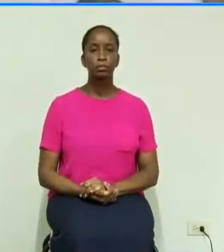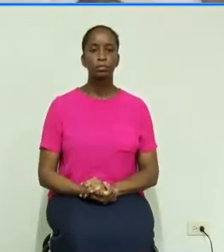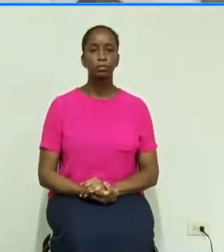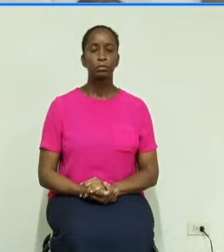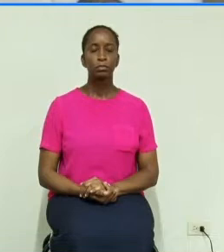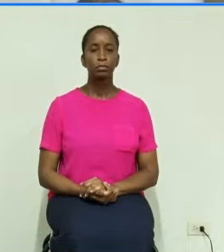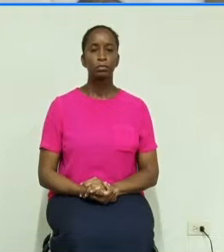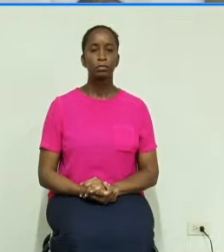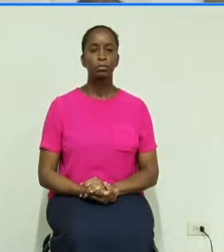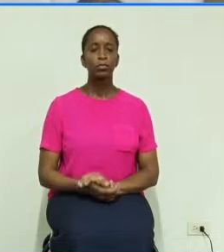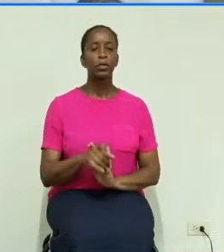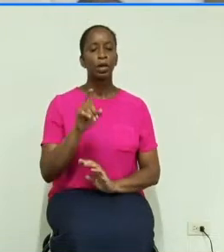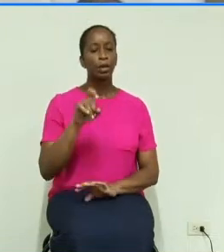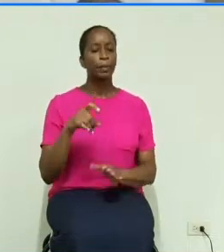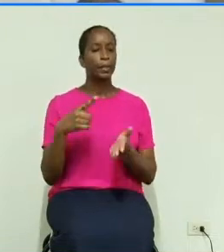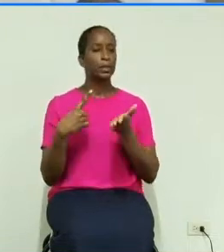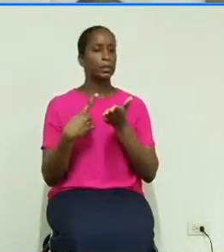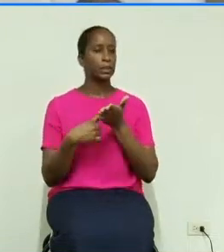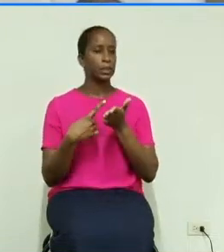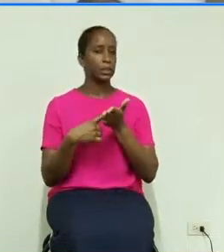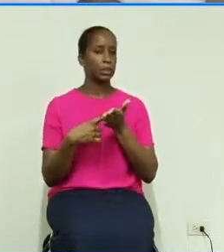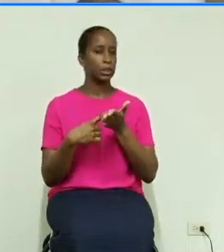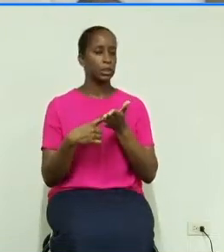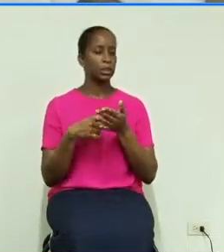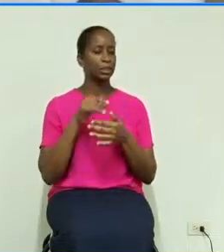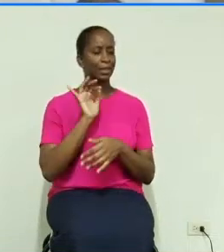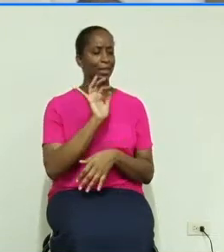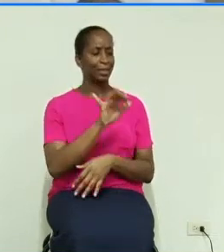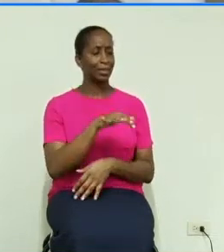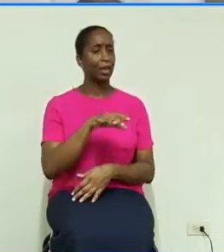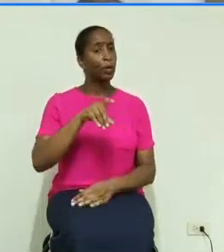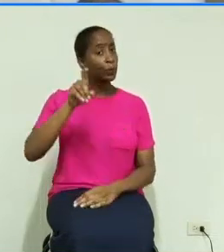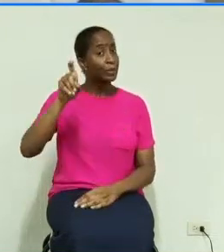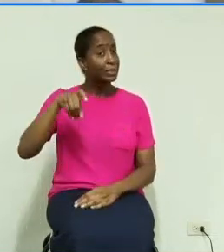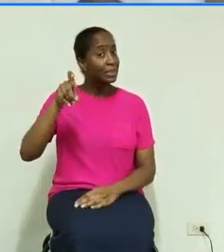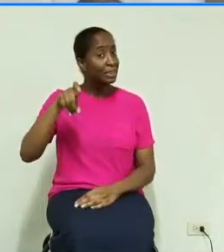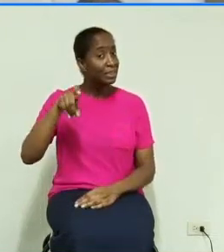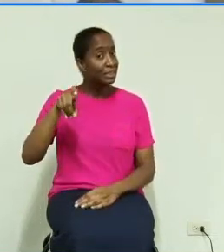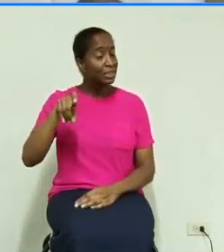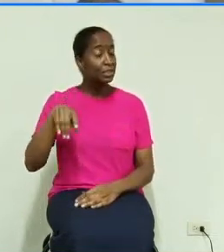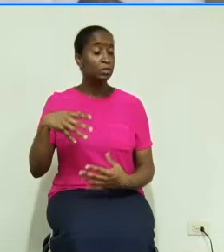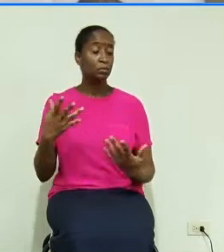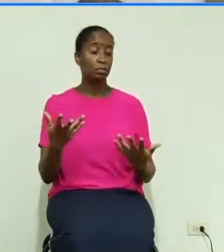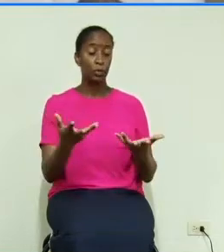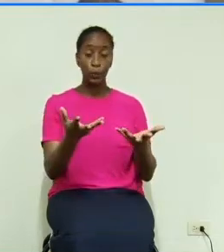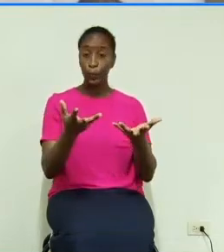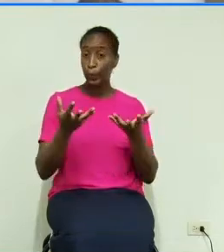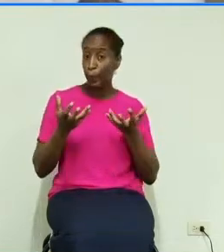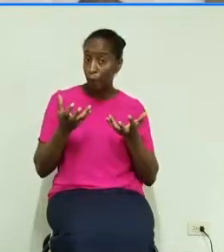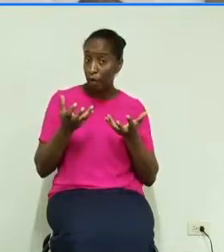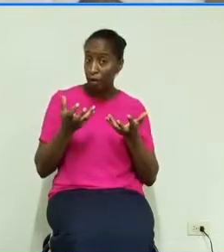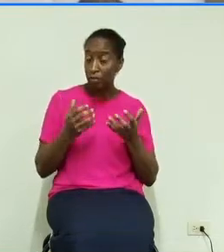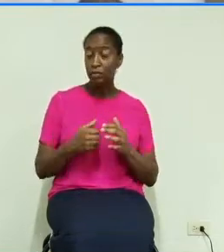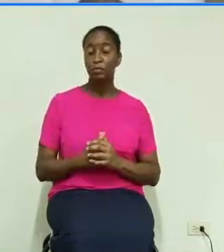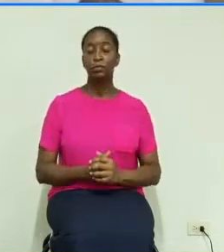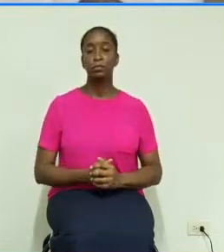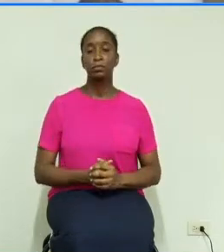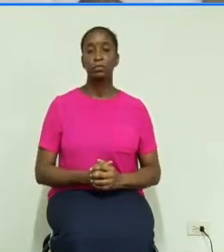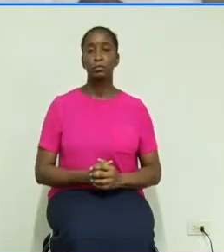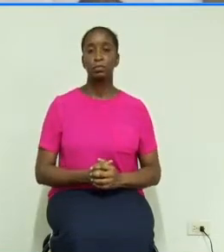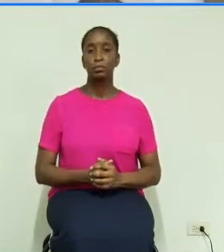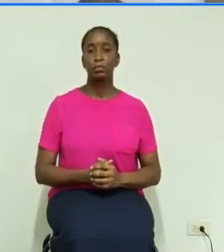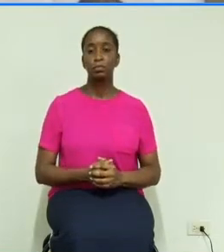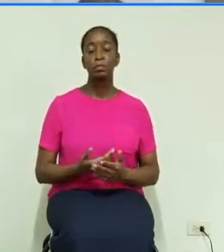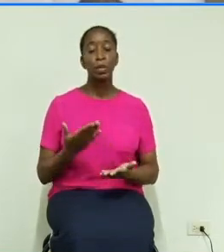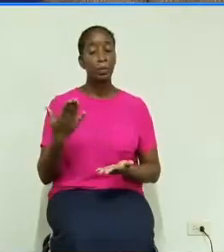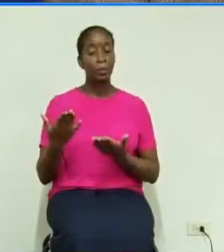both. Because even if it's not necessary, you might still need to consider whether it's desirable